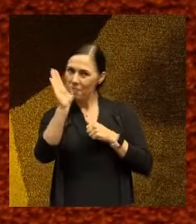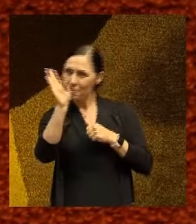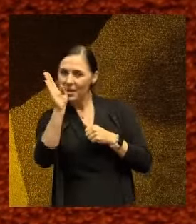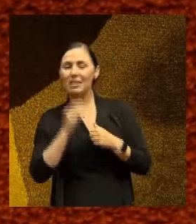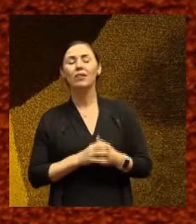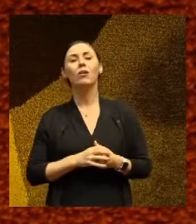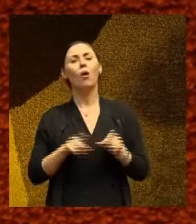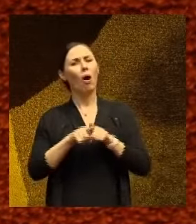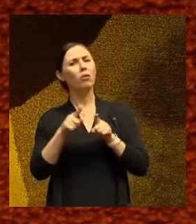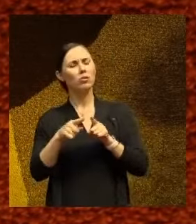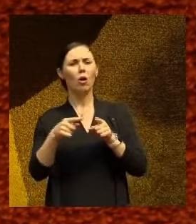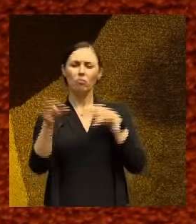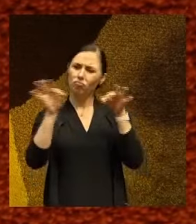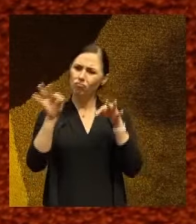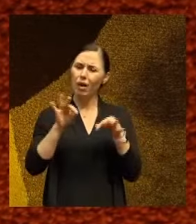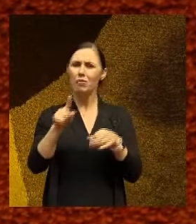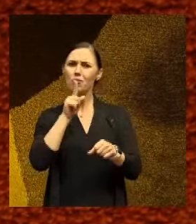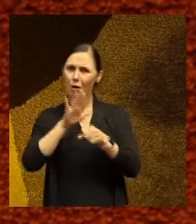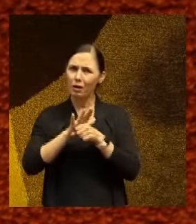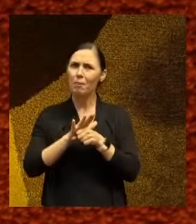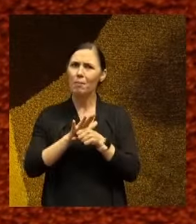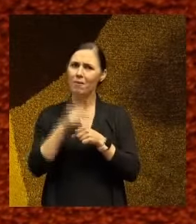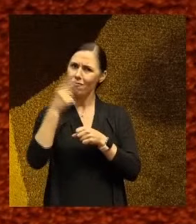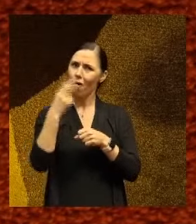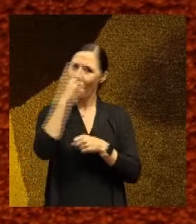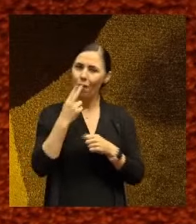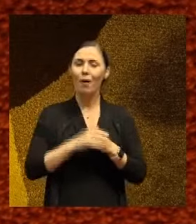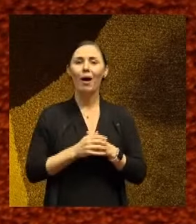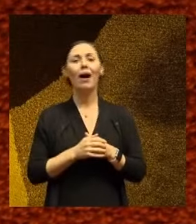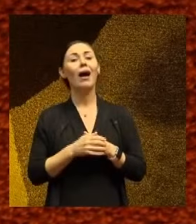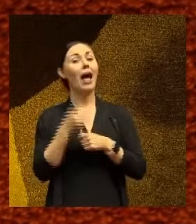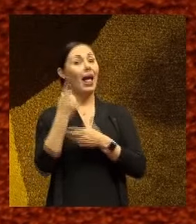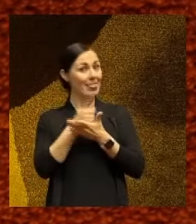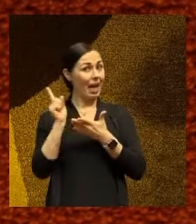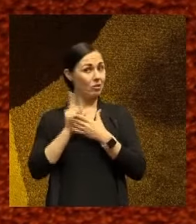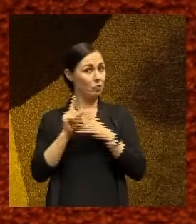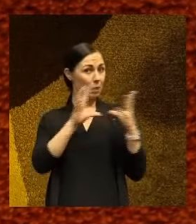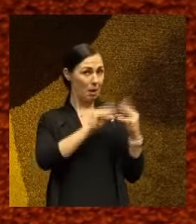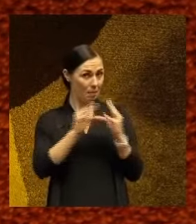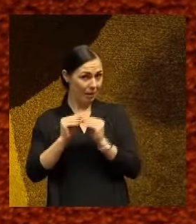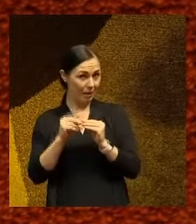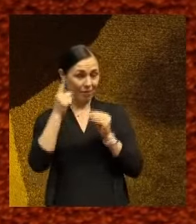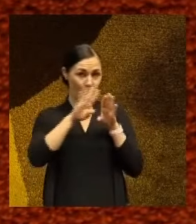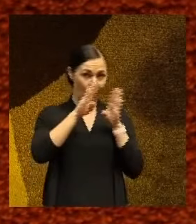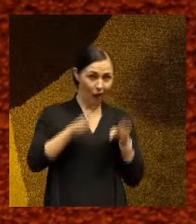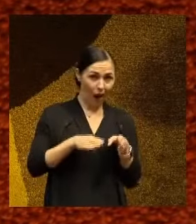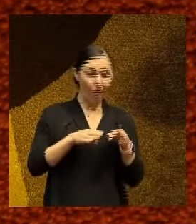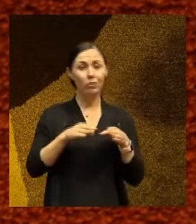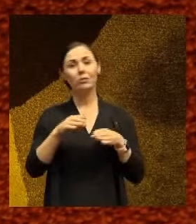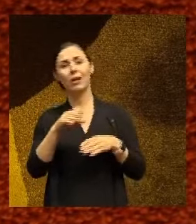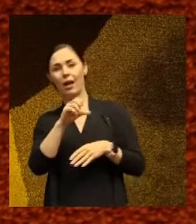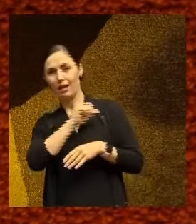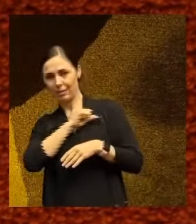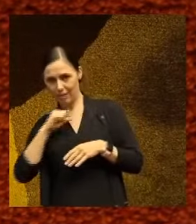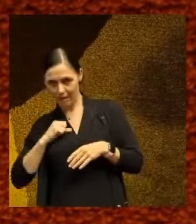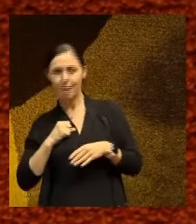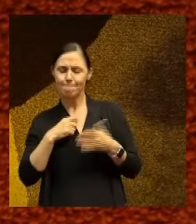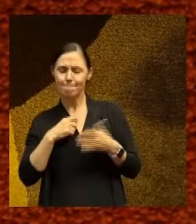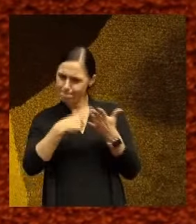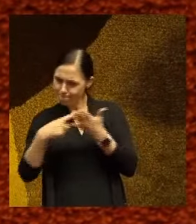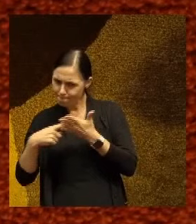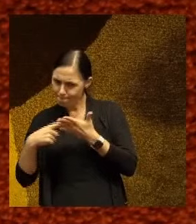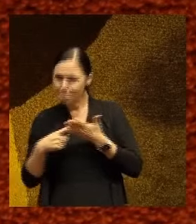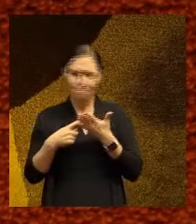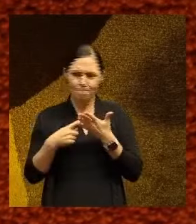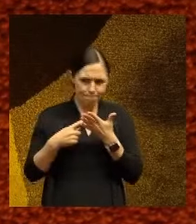commitment. Based on the remarks last week in both the House chamber where we are today and the Senate chamber, we have many